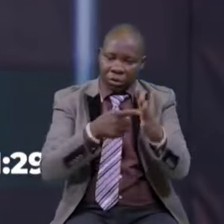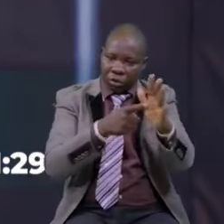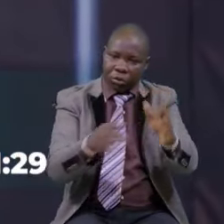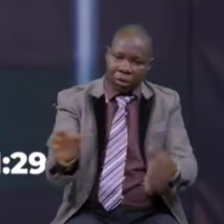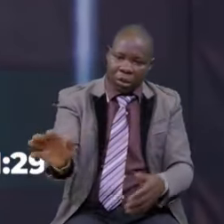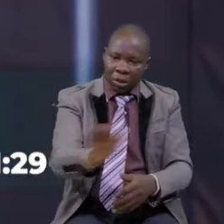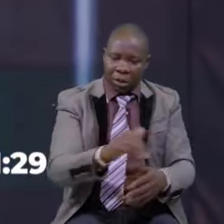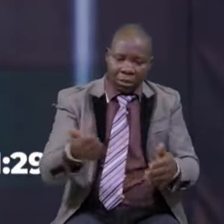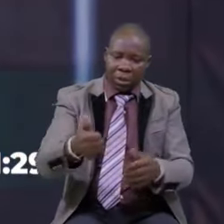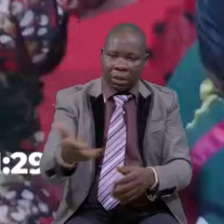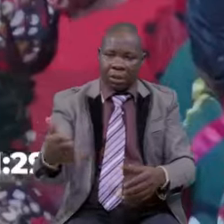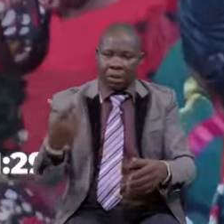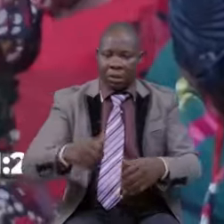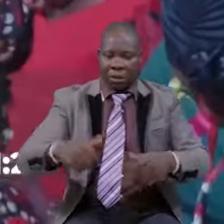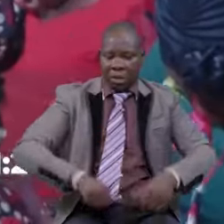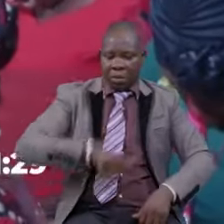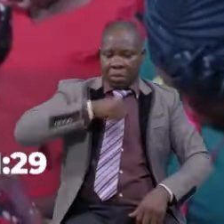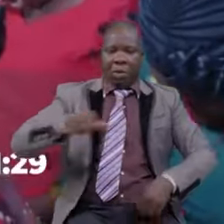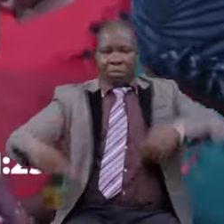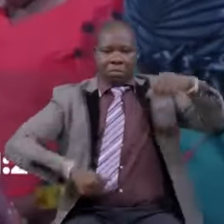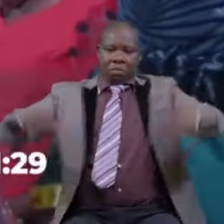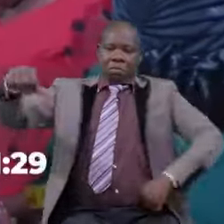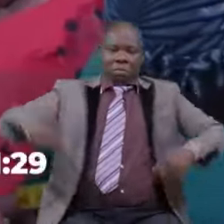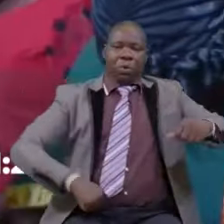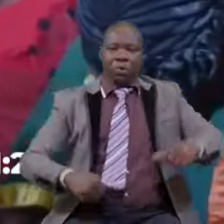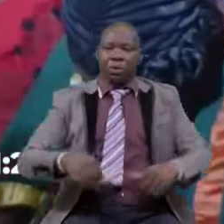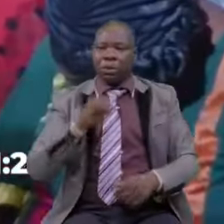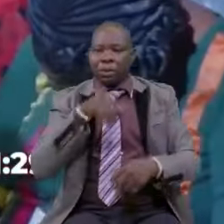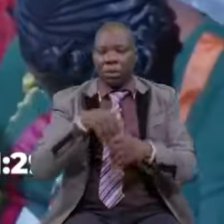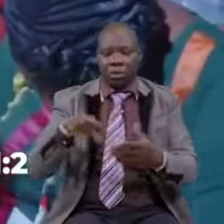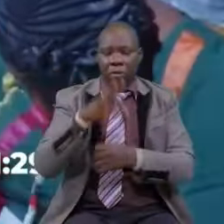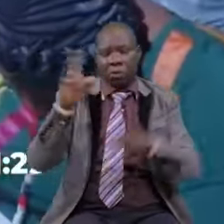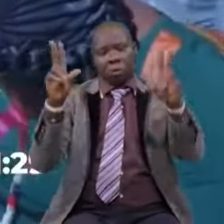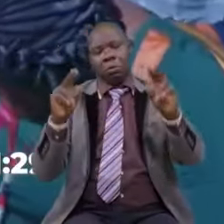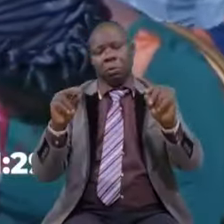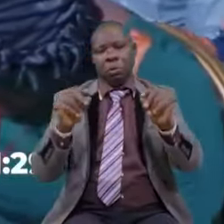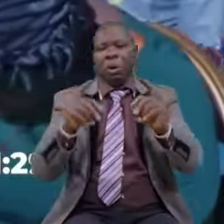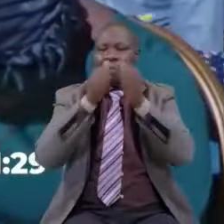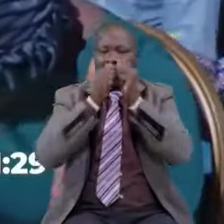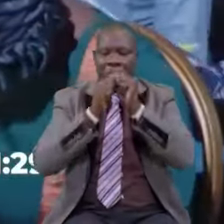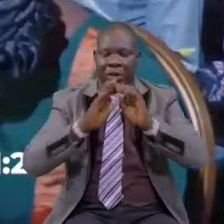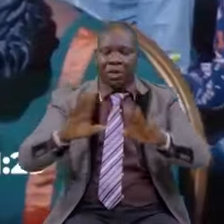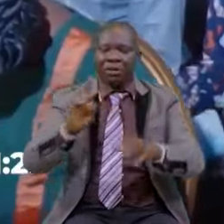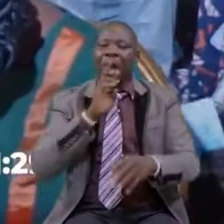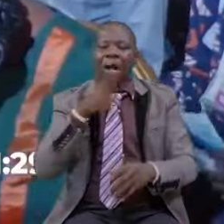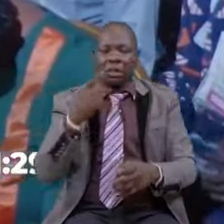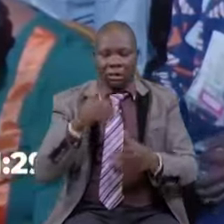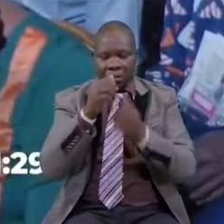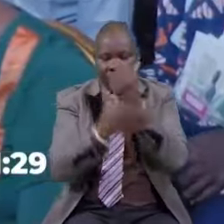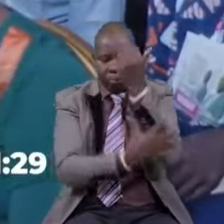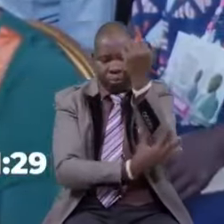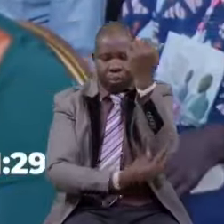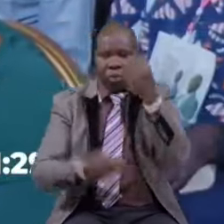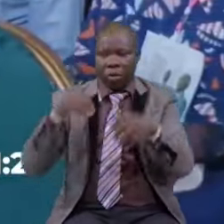The proud, the pompous in spirit. But no, blessed are the poor in spirit.